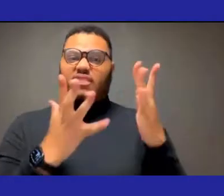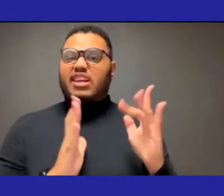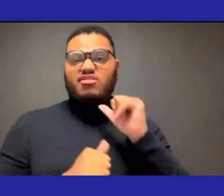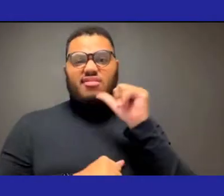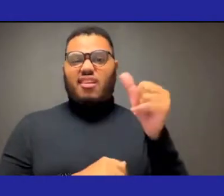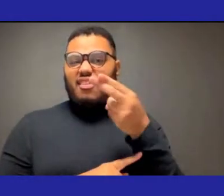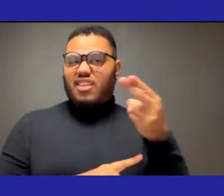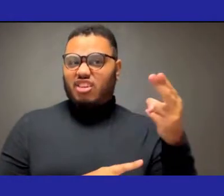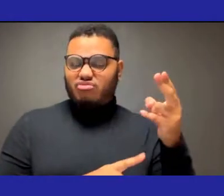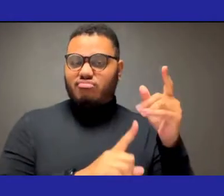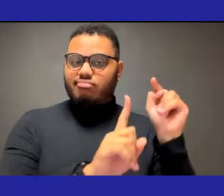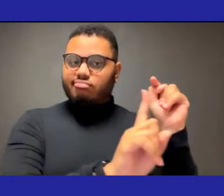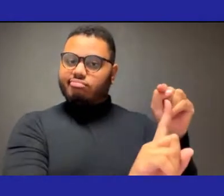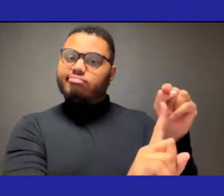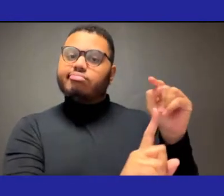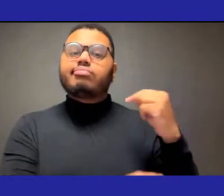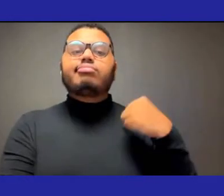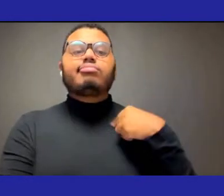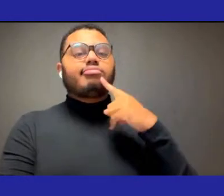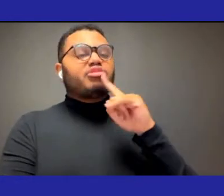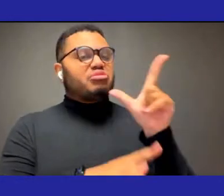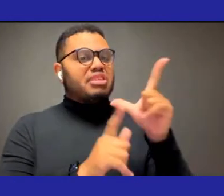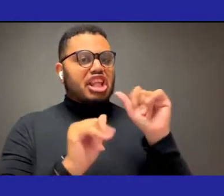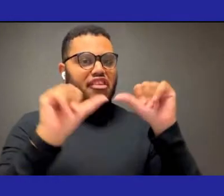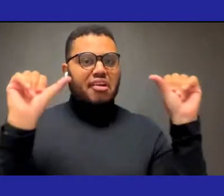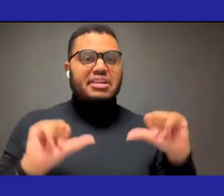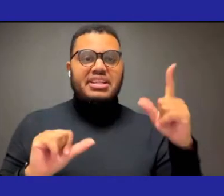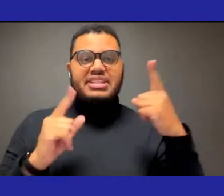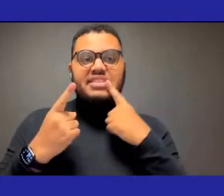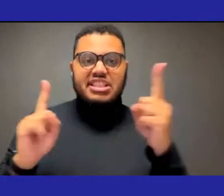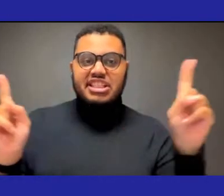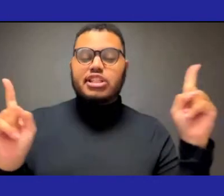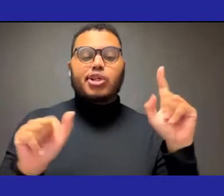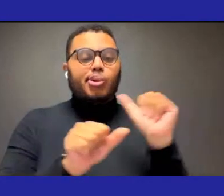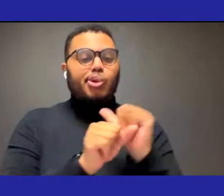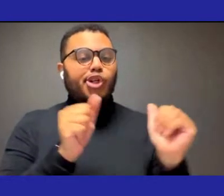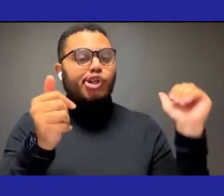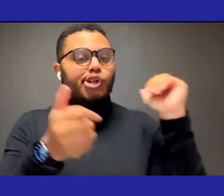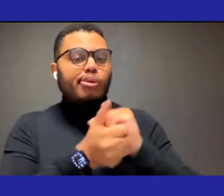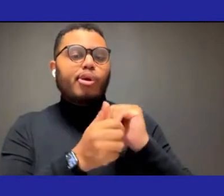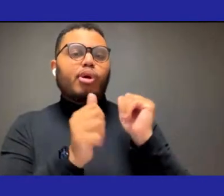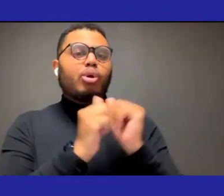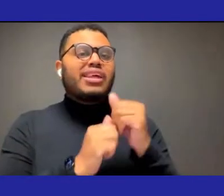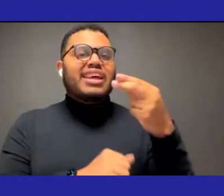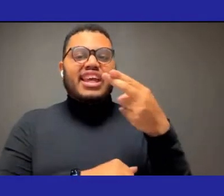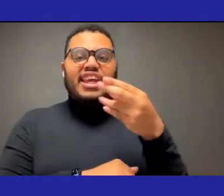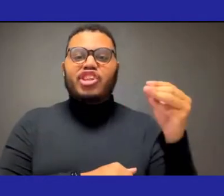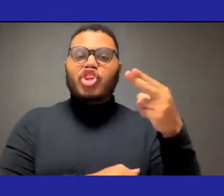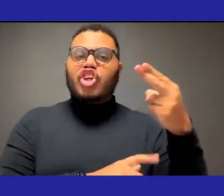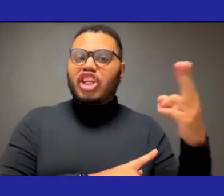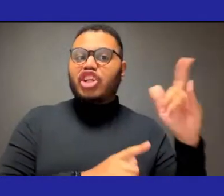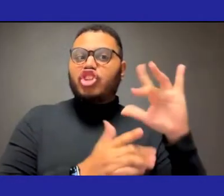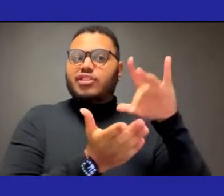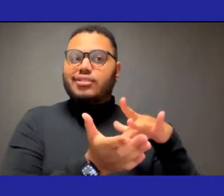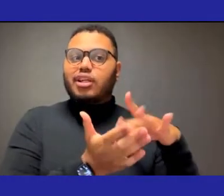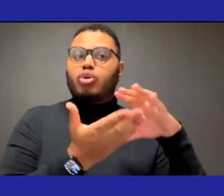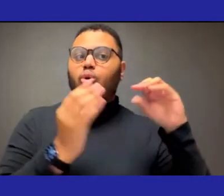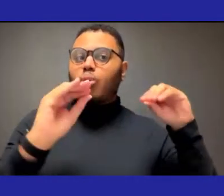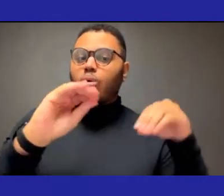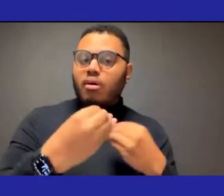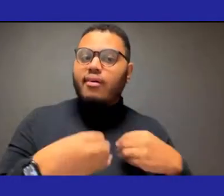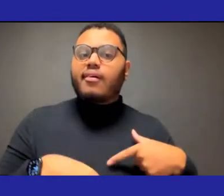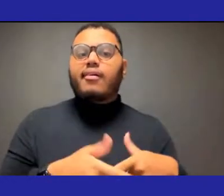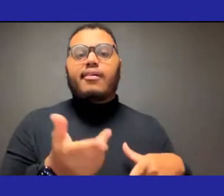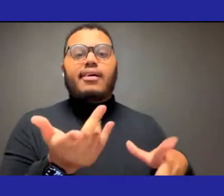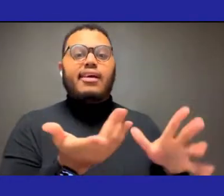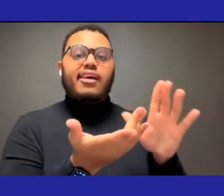team, really the architects of this success, working closely with H&H Central Office, contacted each of the